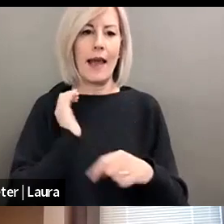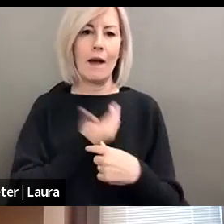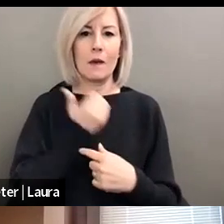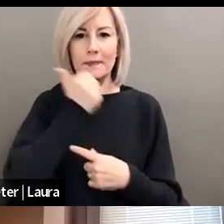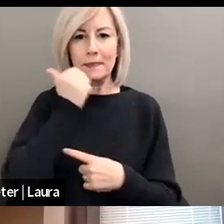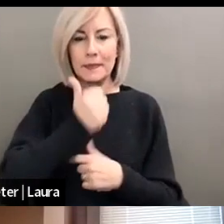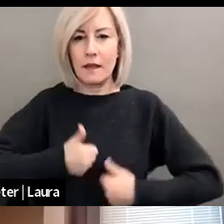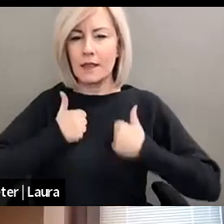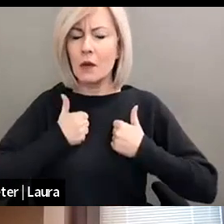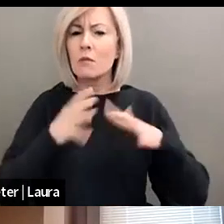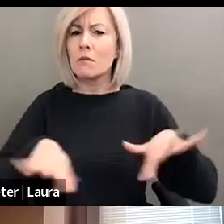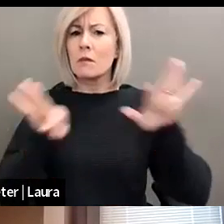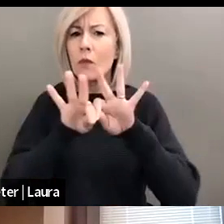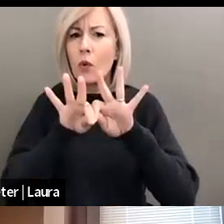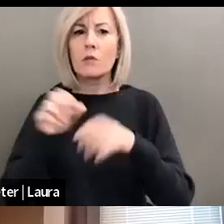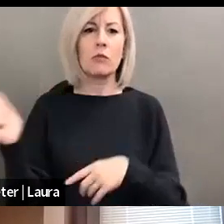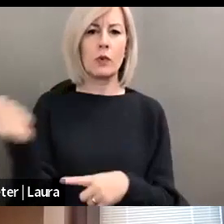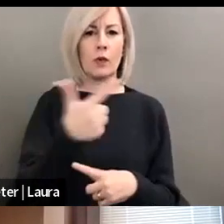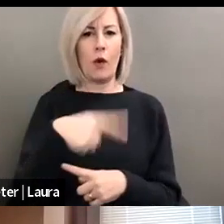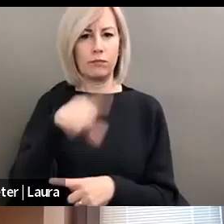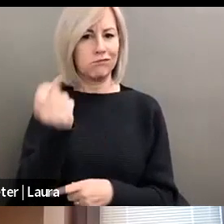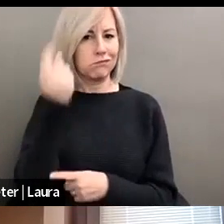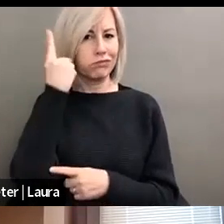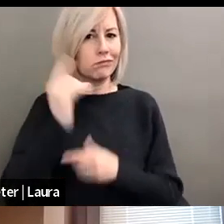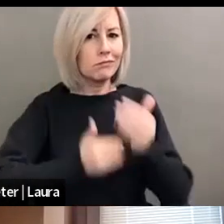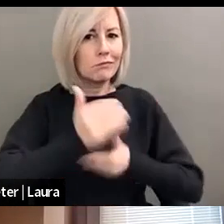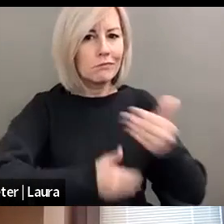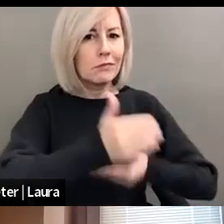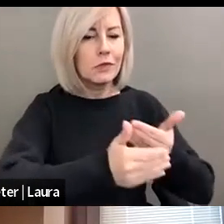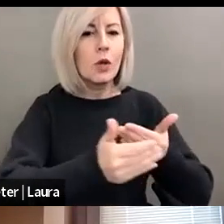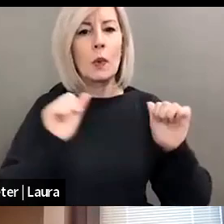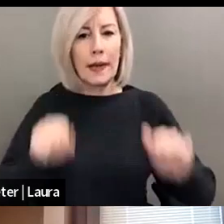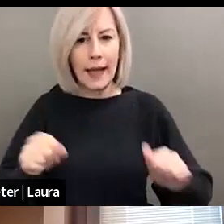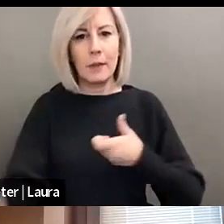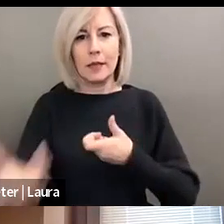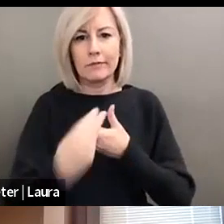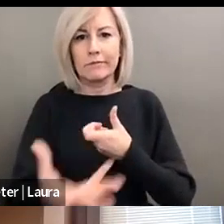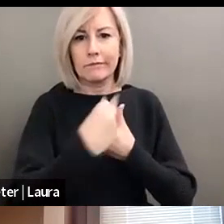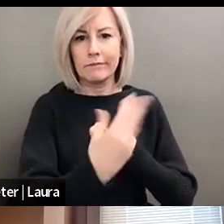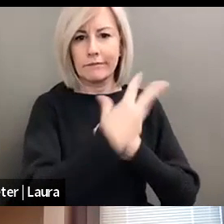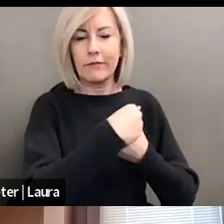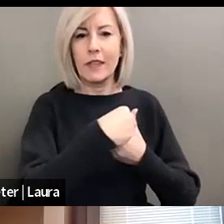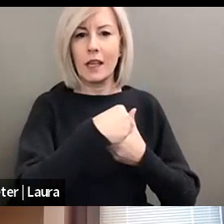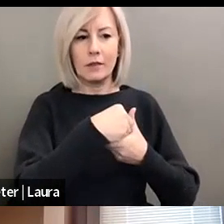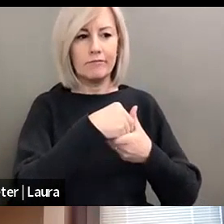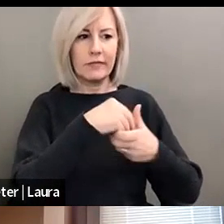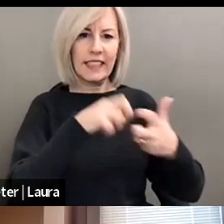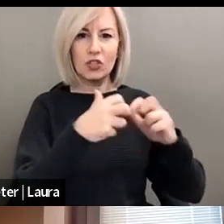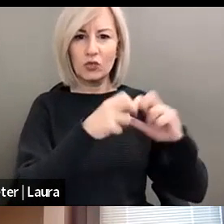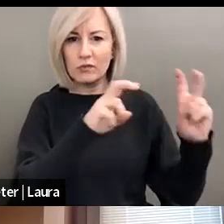individuals understand the process so we can be engaged in issues that affect us and with